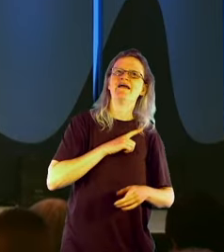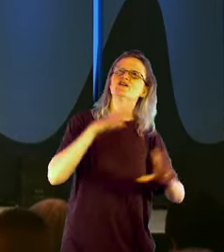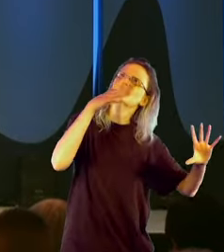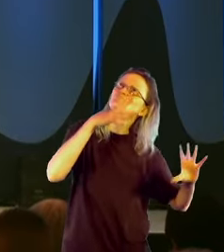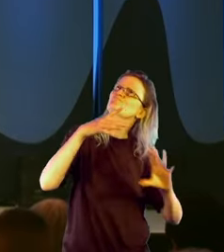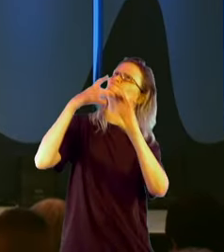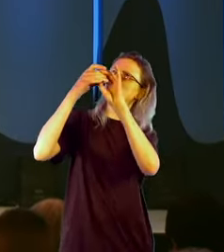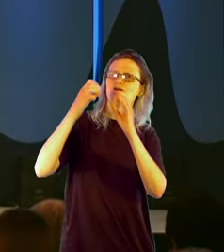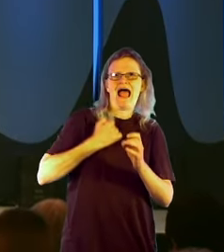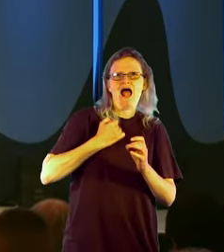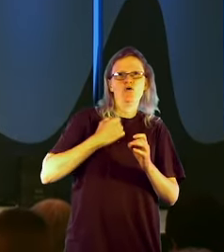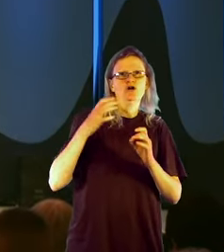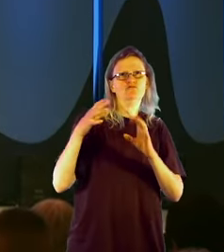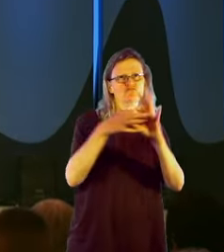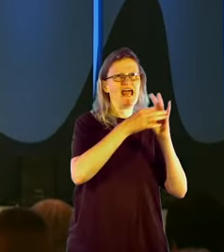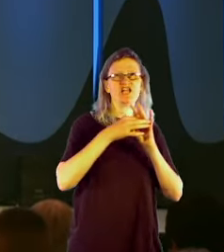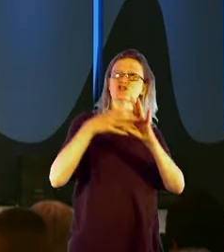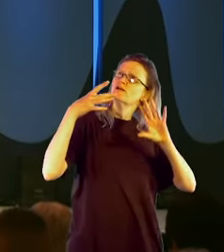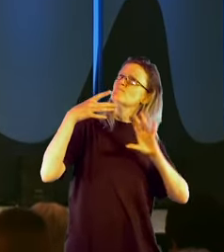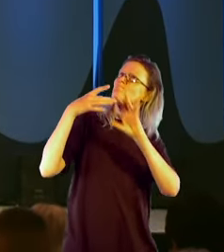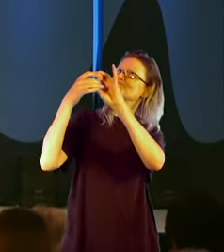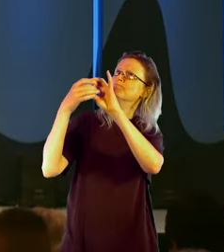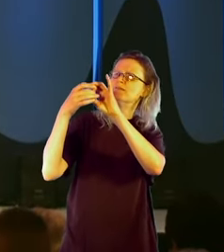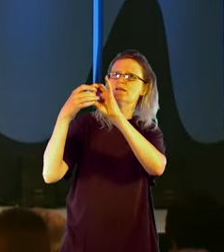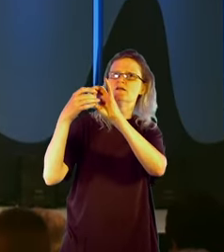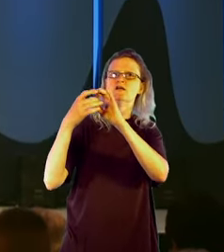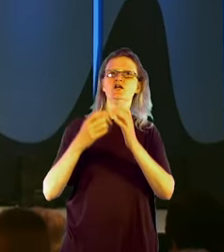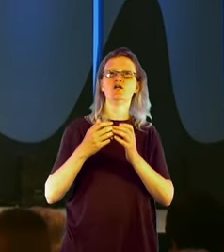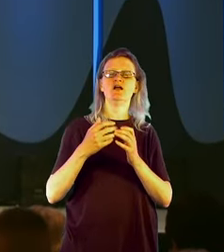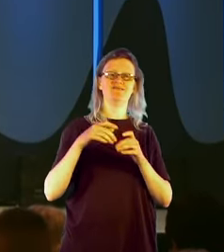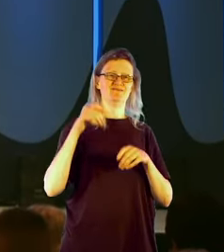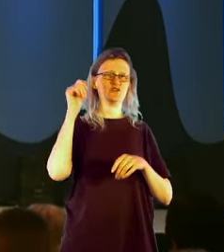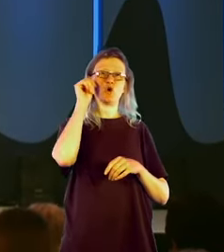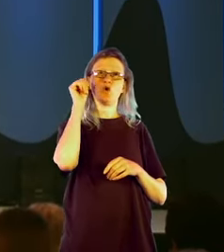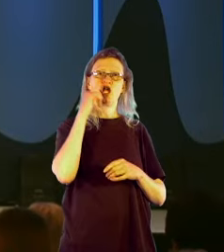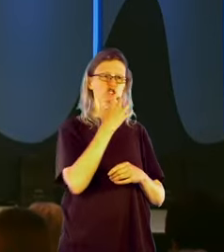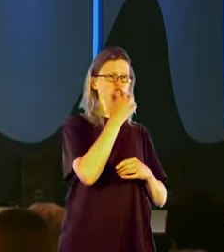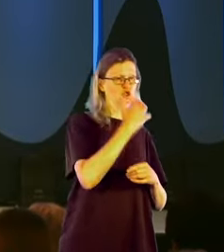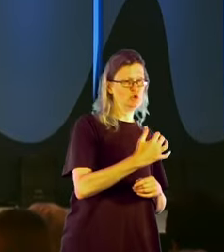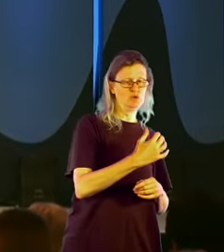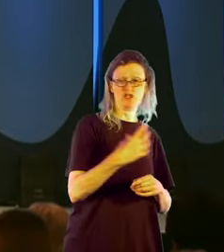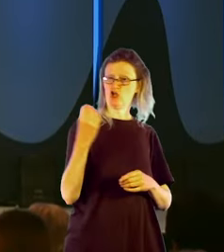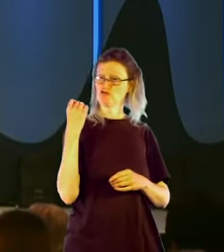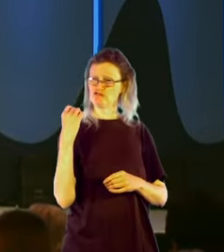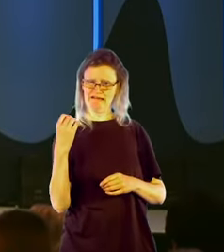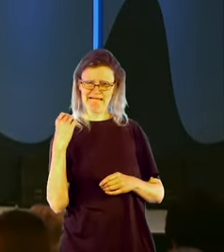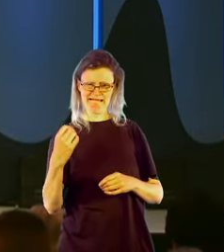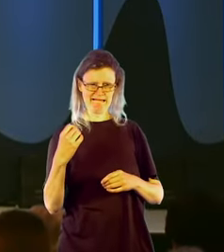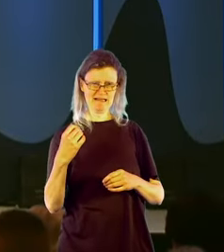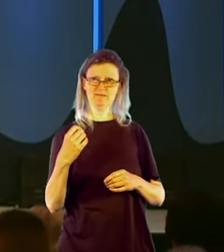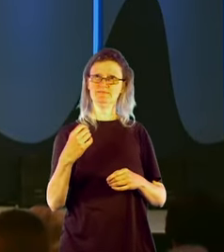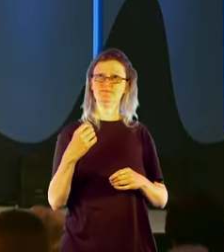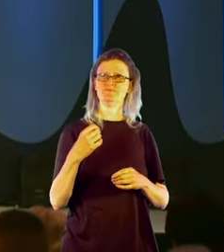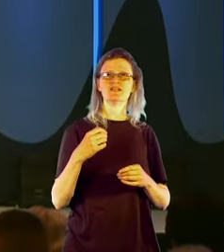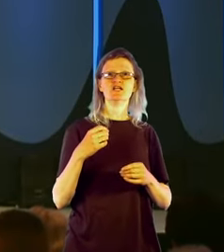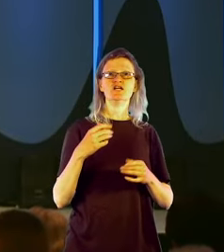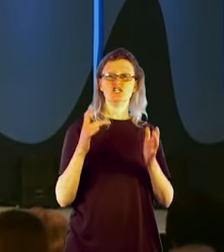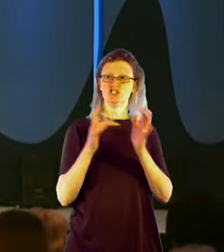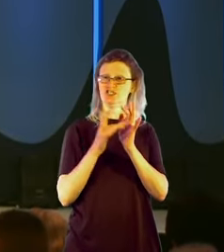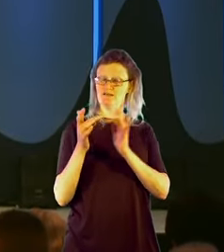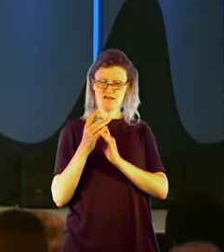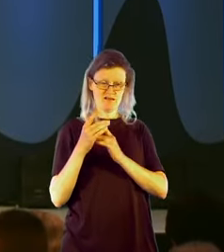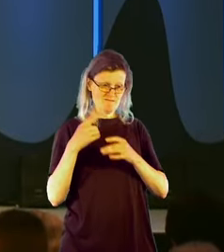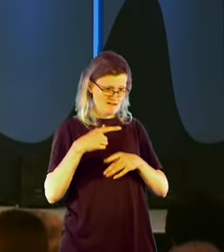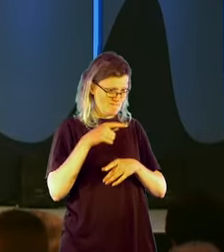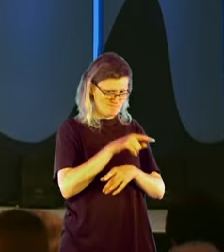pointedly demonstrated by the reconciliation between Jews and Greeks. Christ makes one new